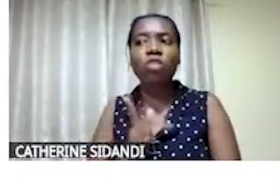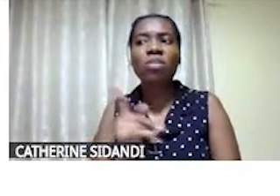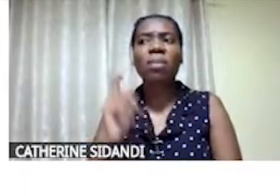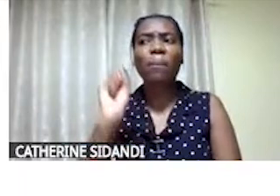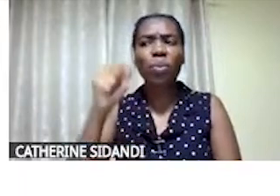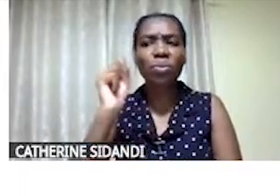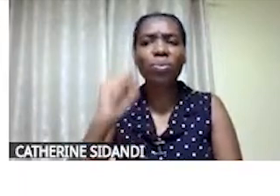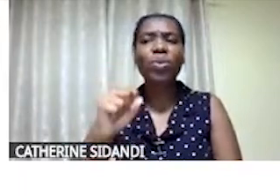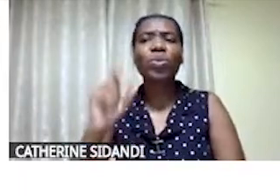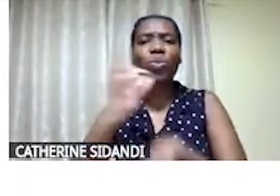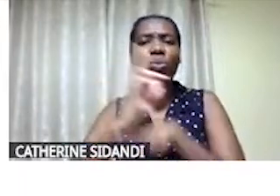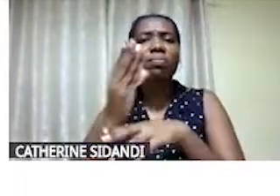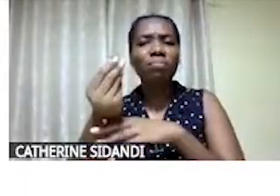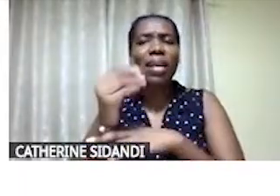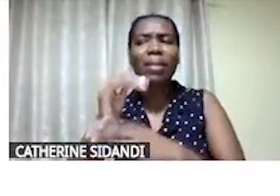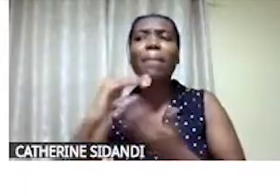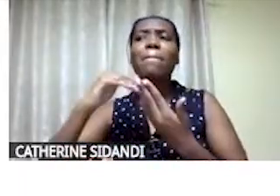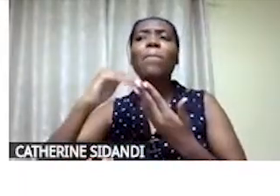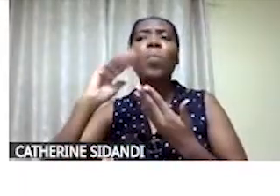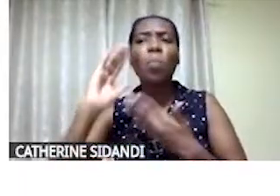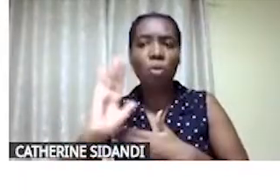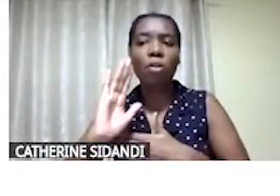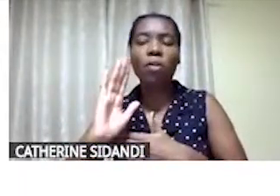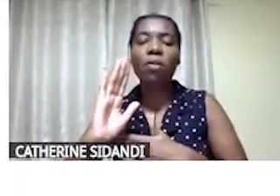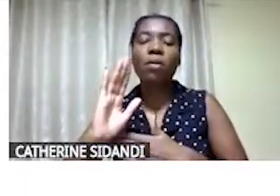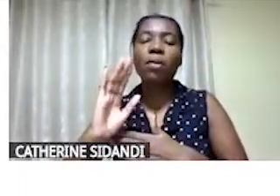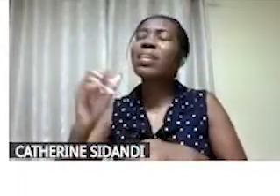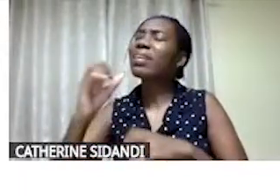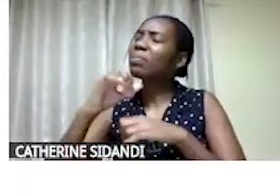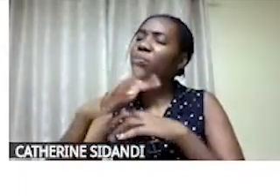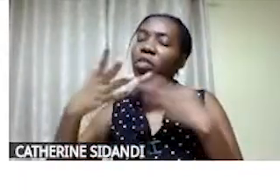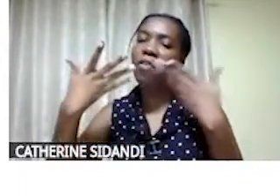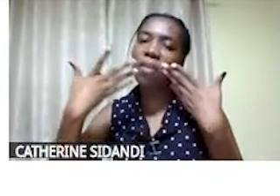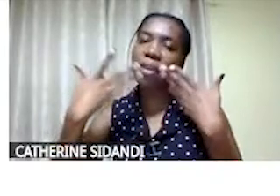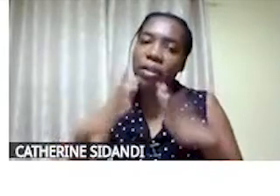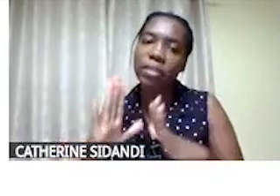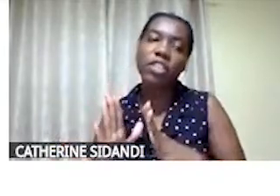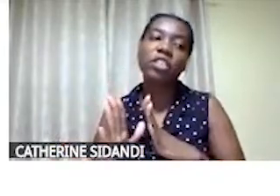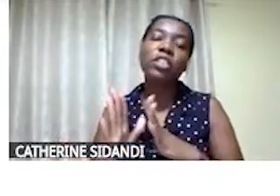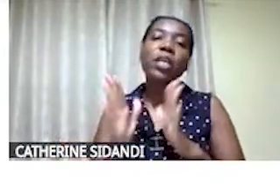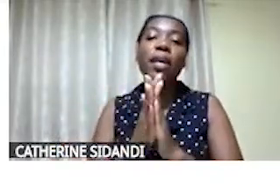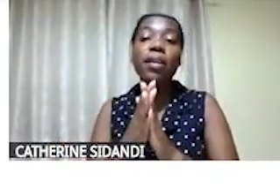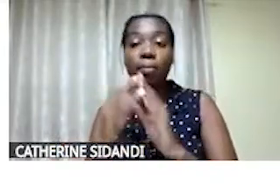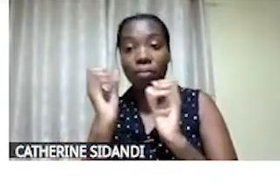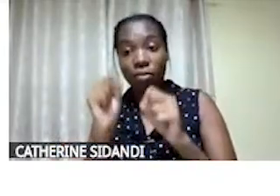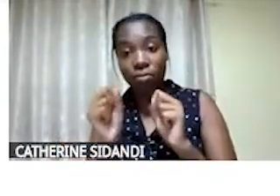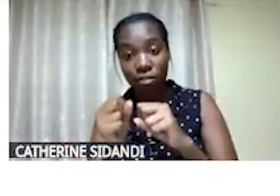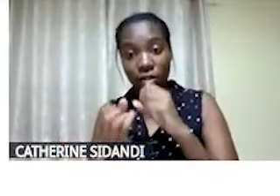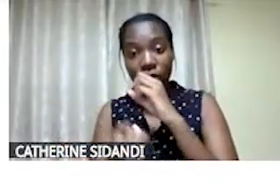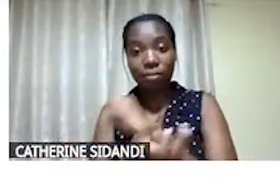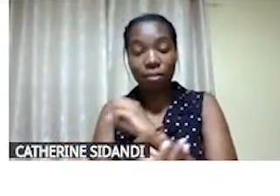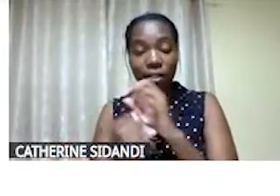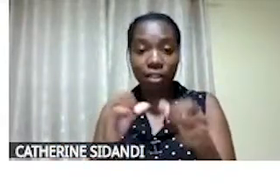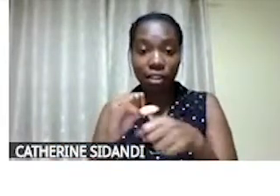someone who has explored. So you need to have that kind of description at this